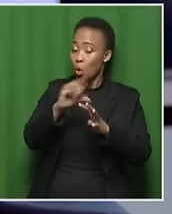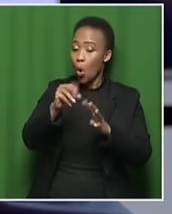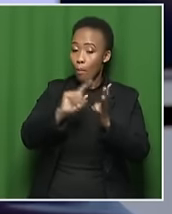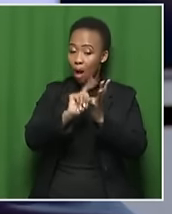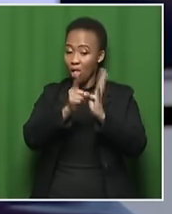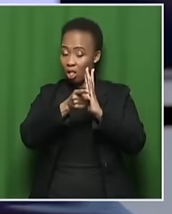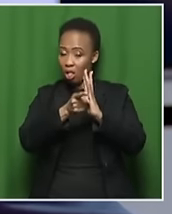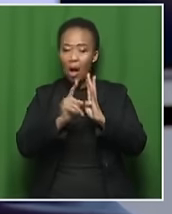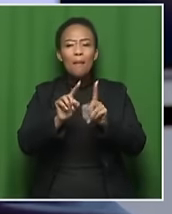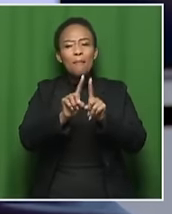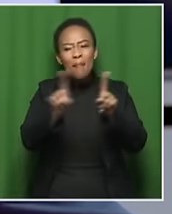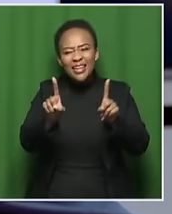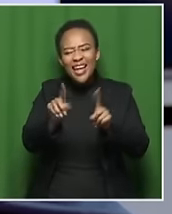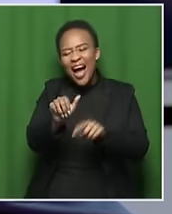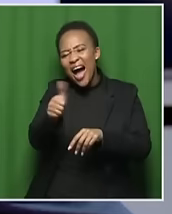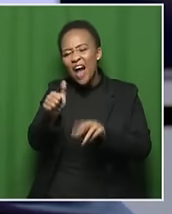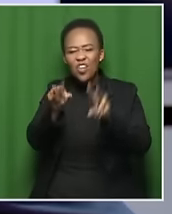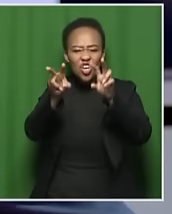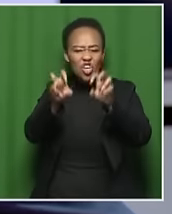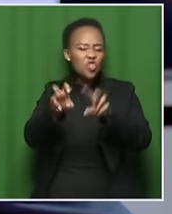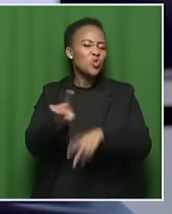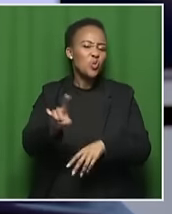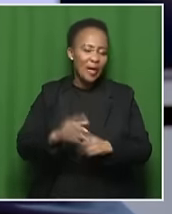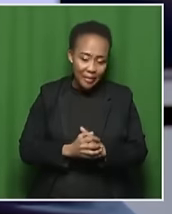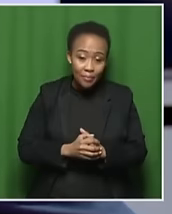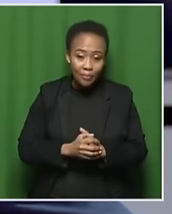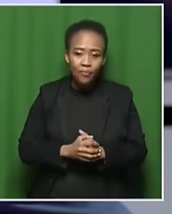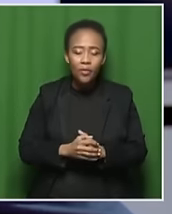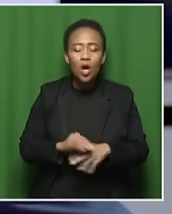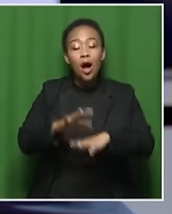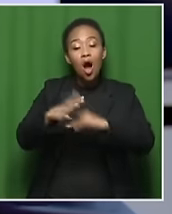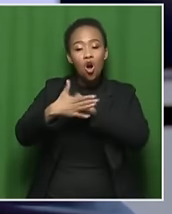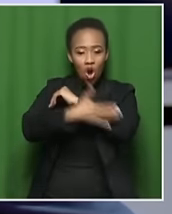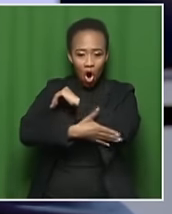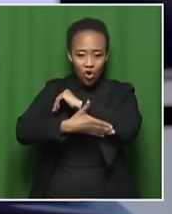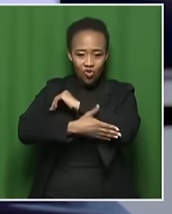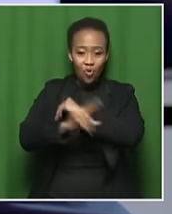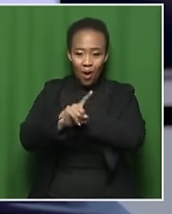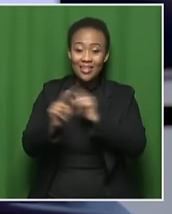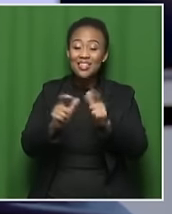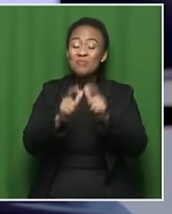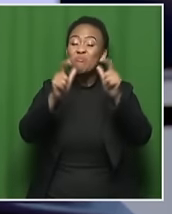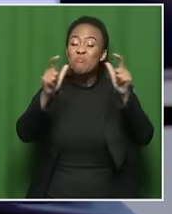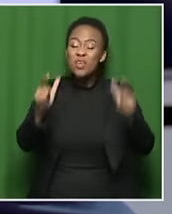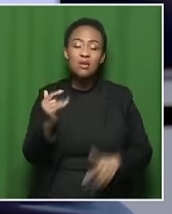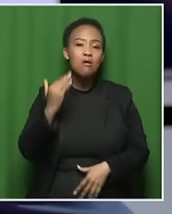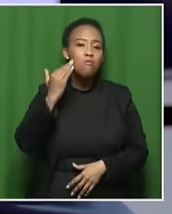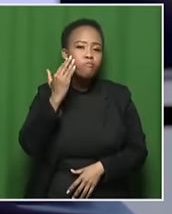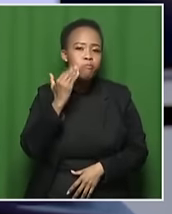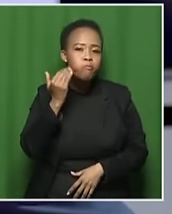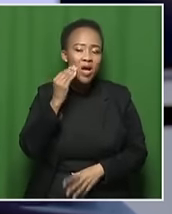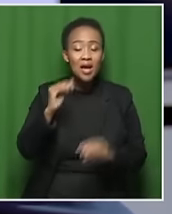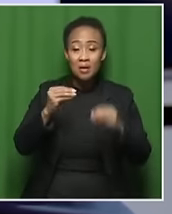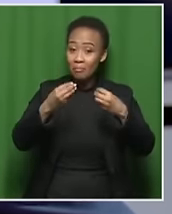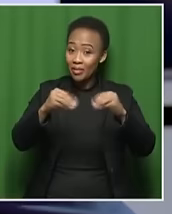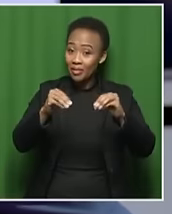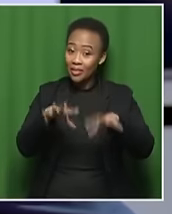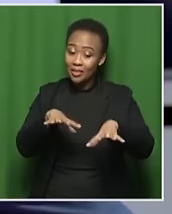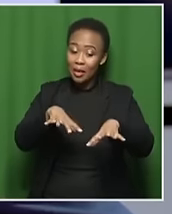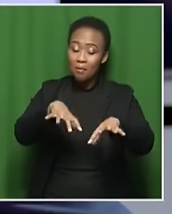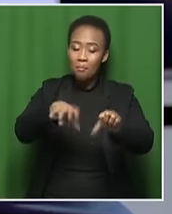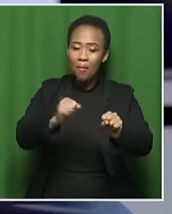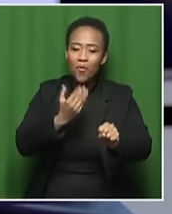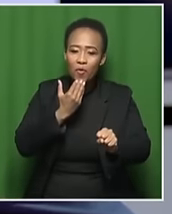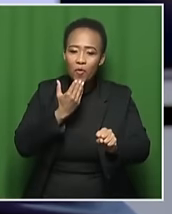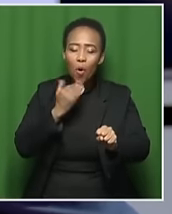Our problem in this country is that big white business, dominated by white